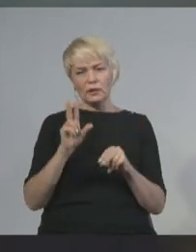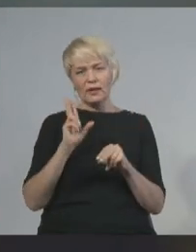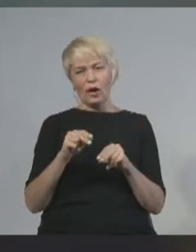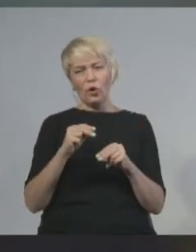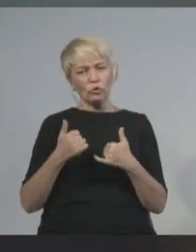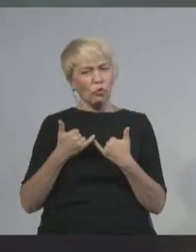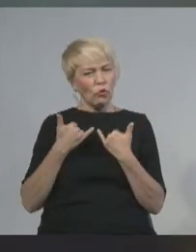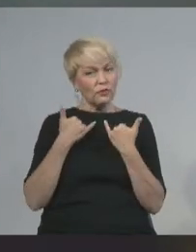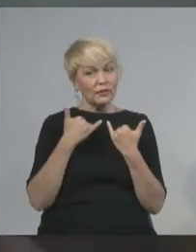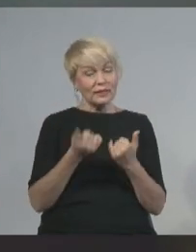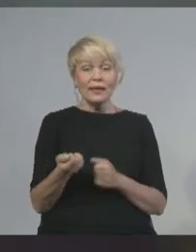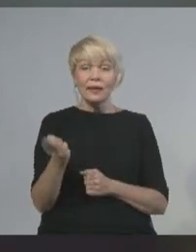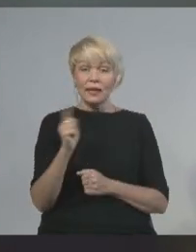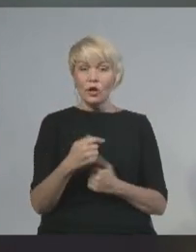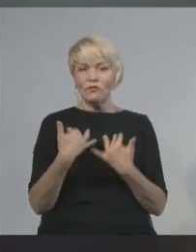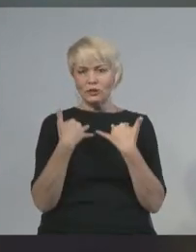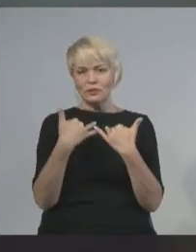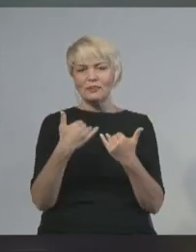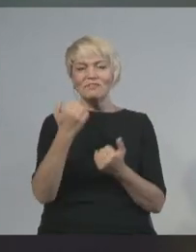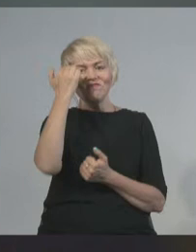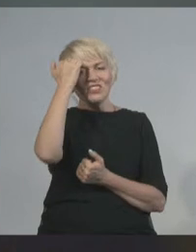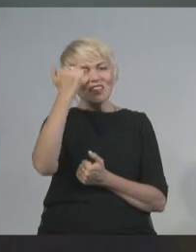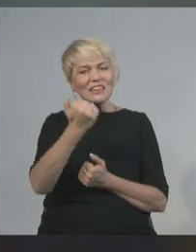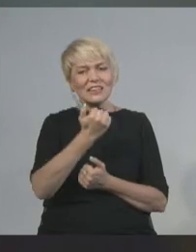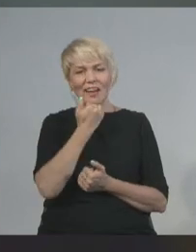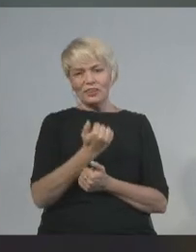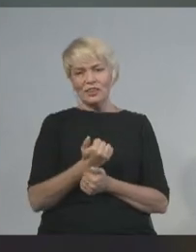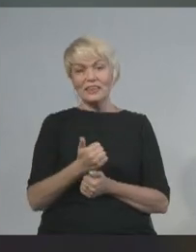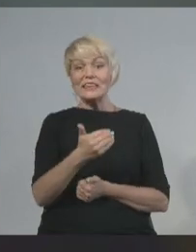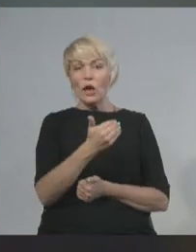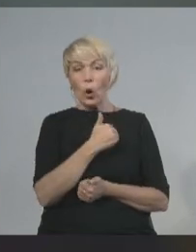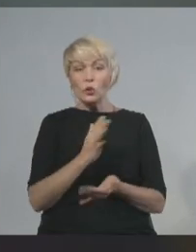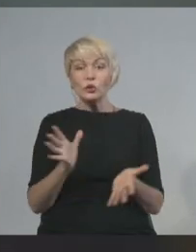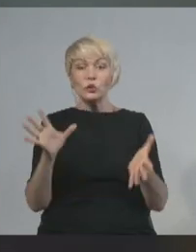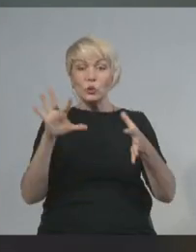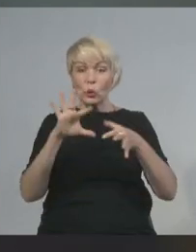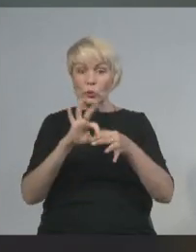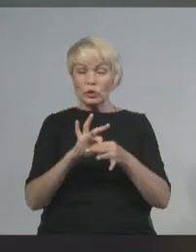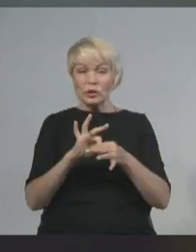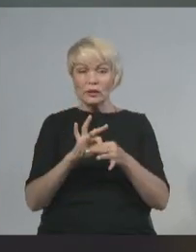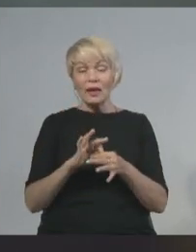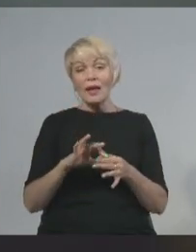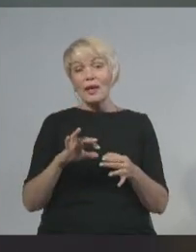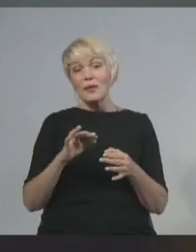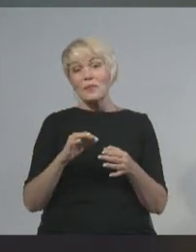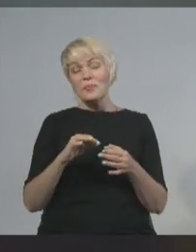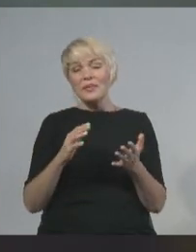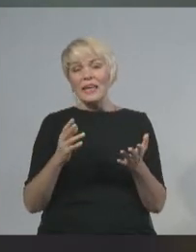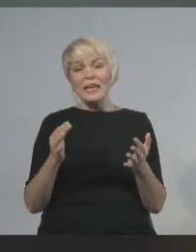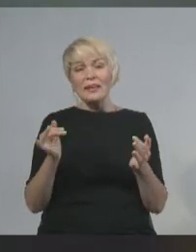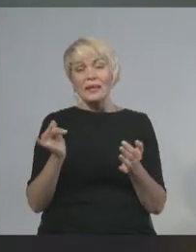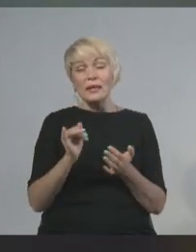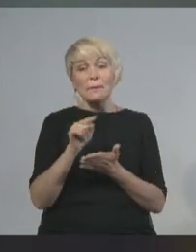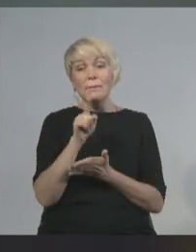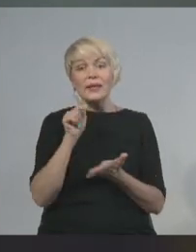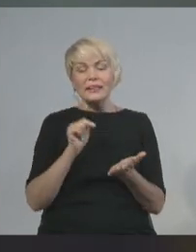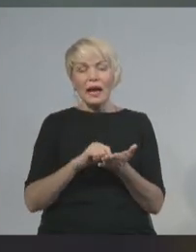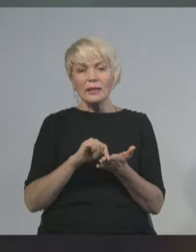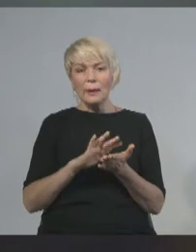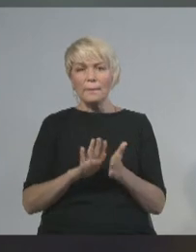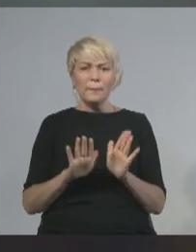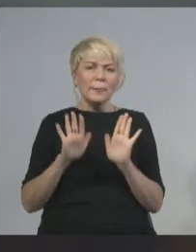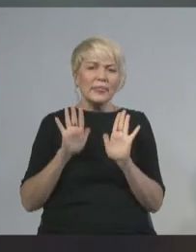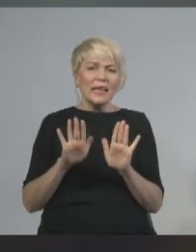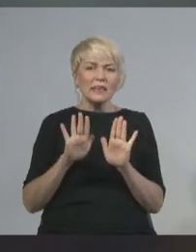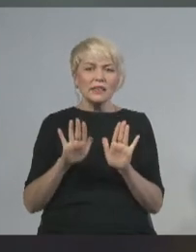count on readers being thankful and they will be willing to join and and